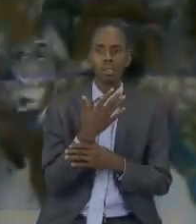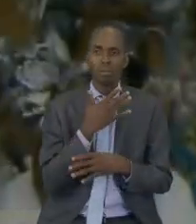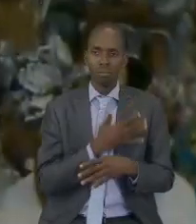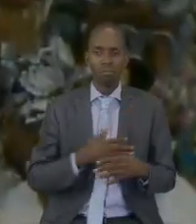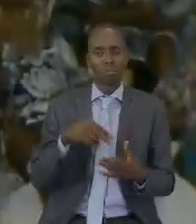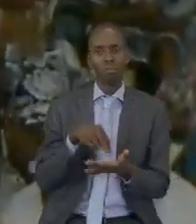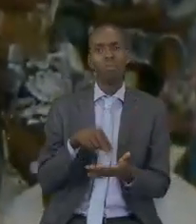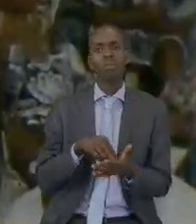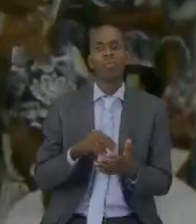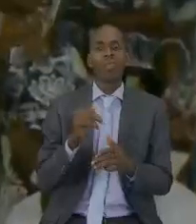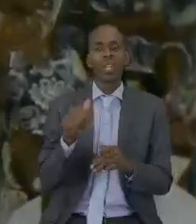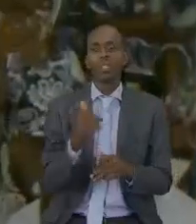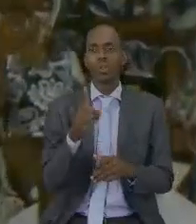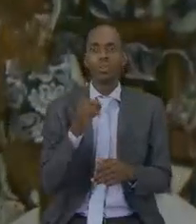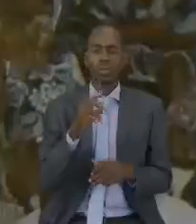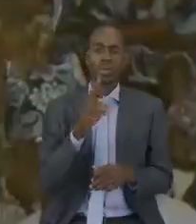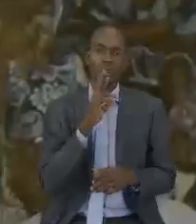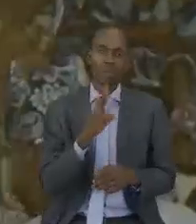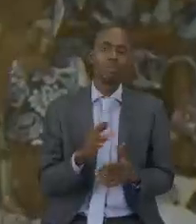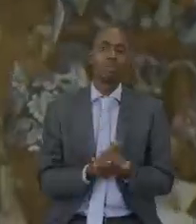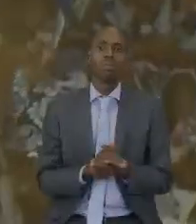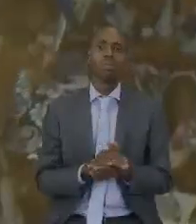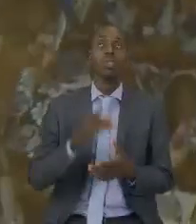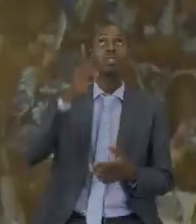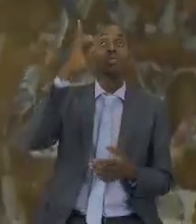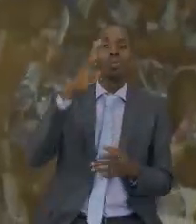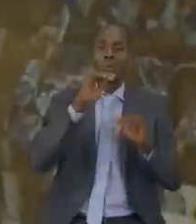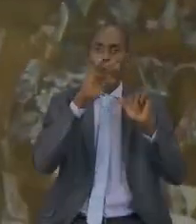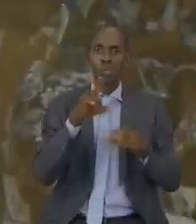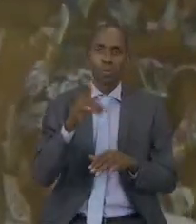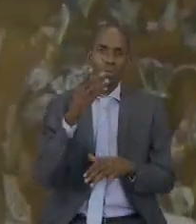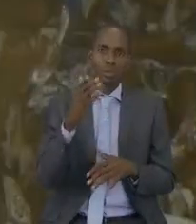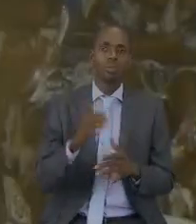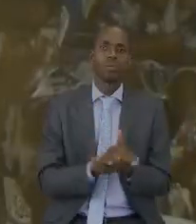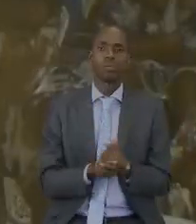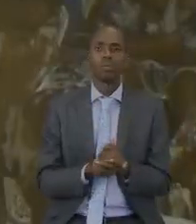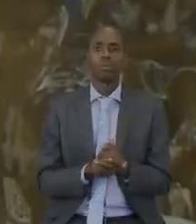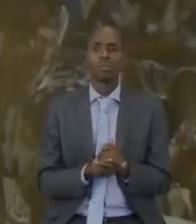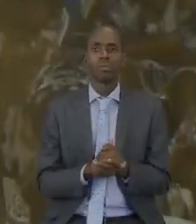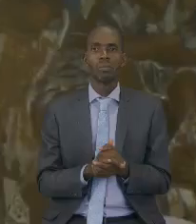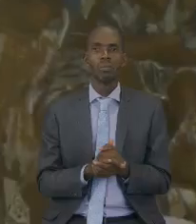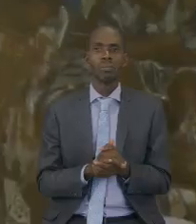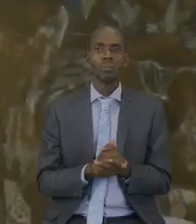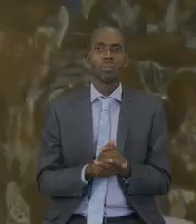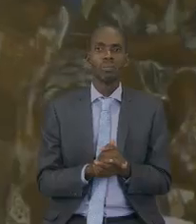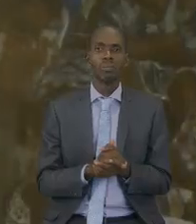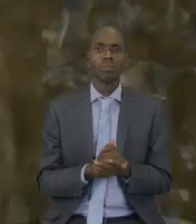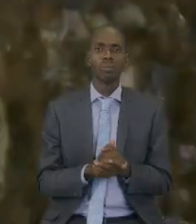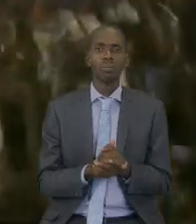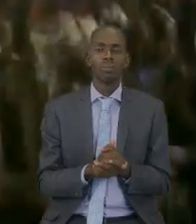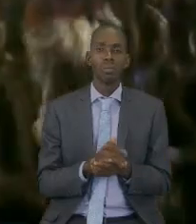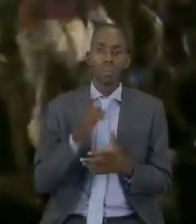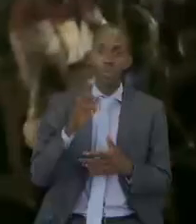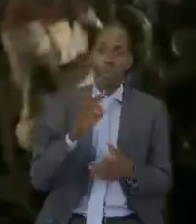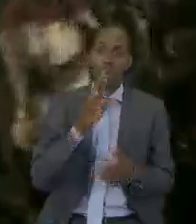up wherever you are. God bless you there. God bless you there. Anywhere you are there, just you're raising